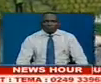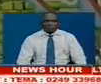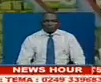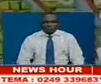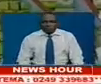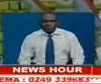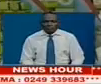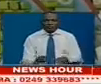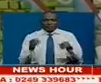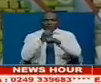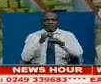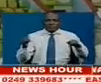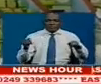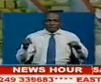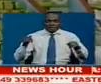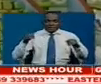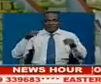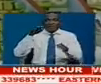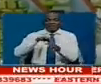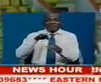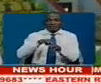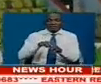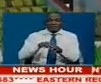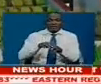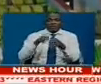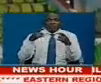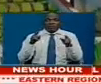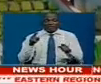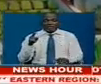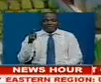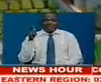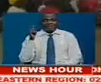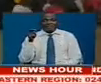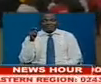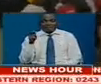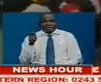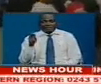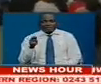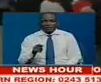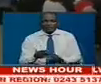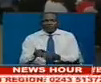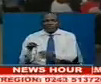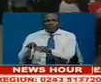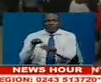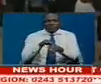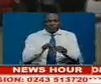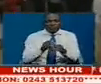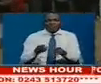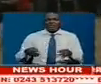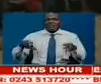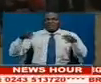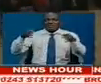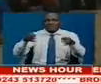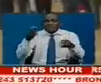The Independent Electoral and Boundaries Commission, IEBC, said it would extend voting hours in the